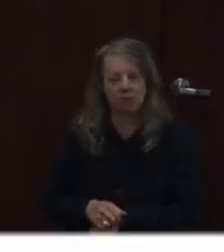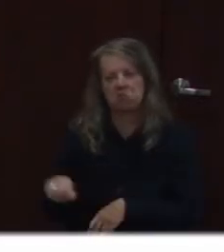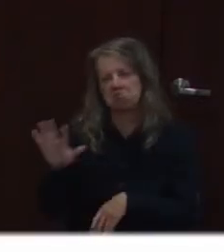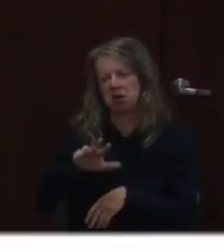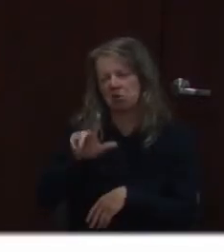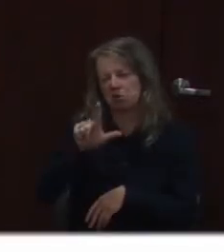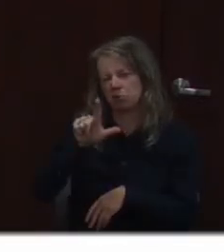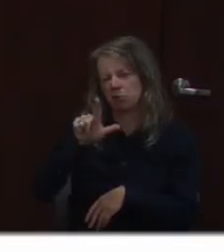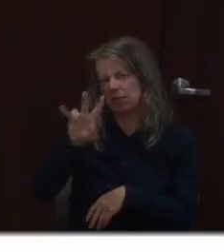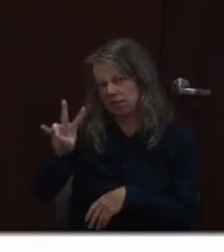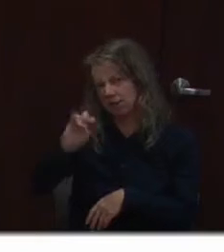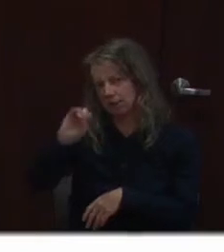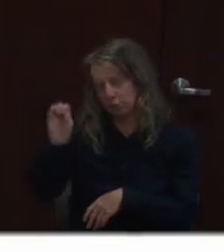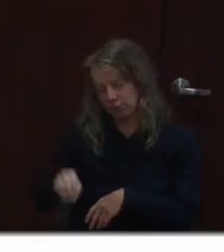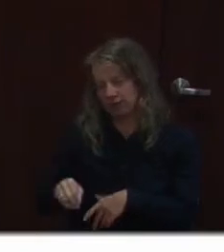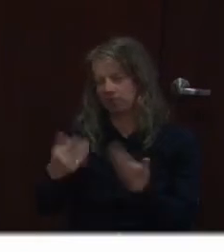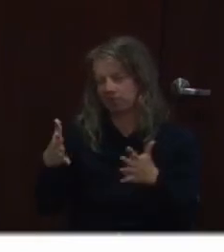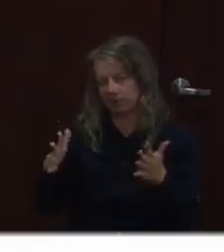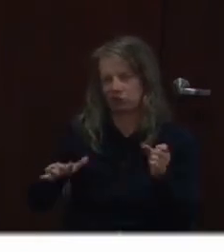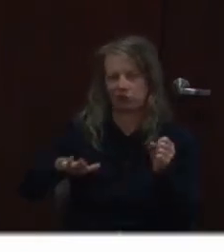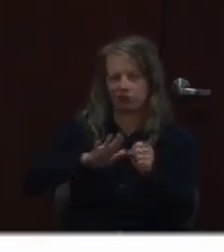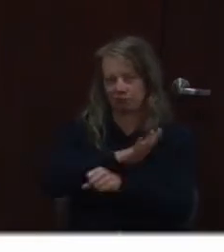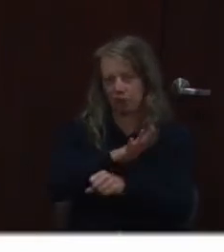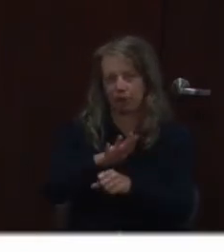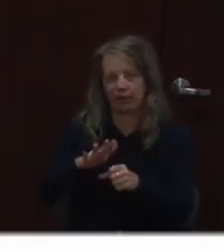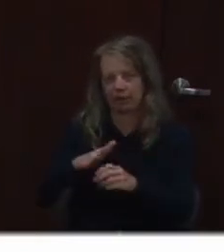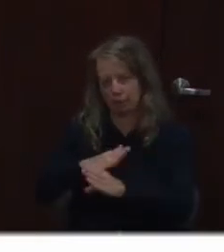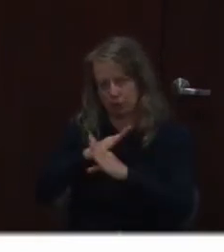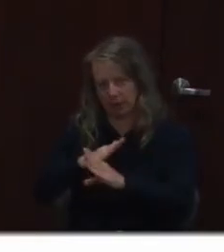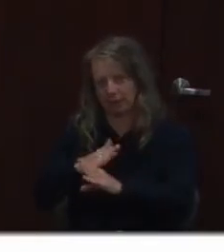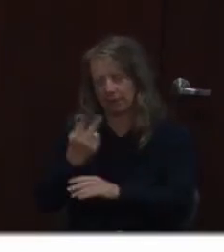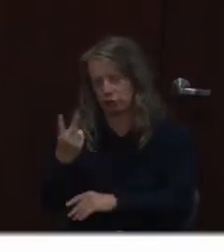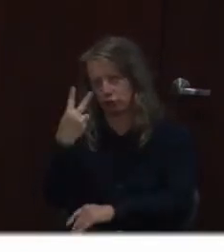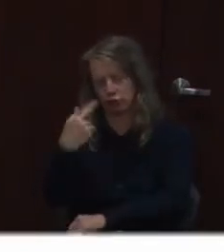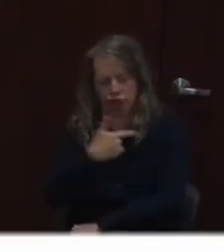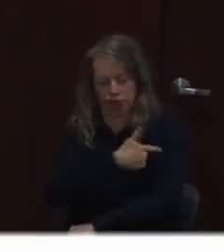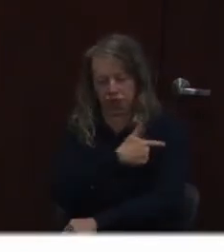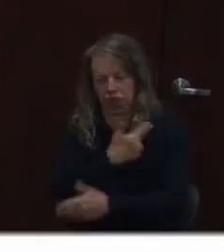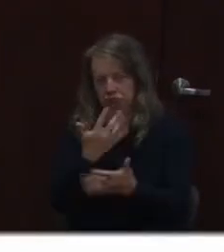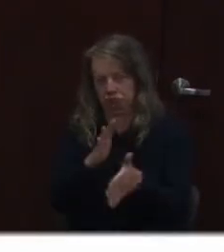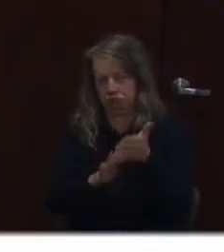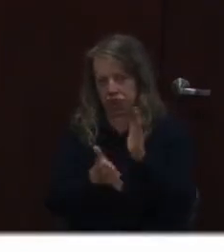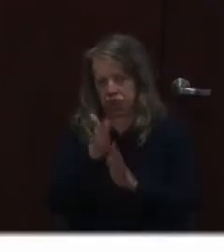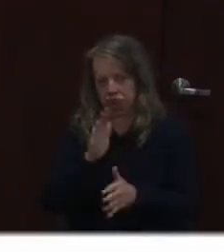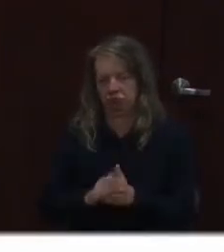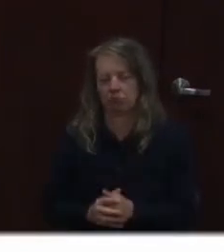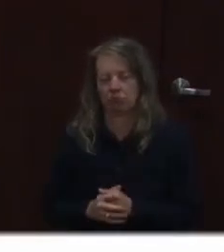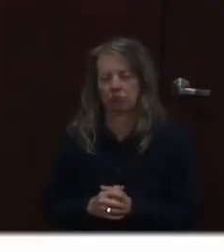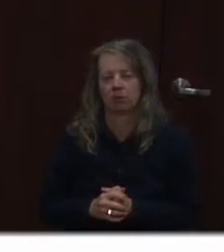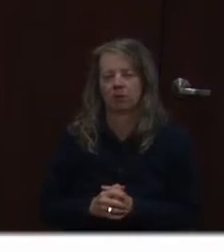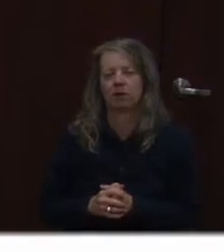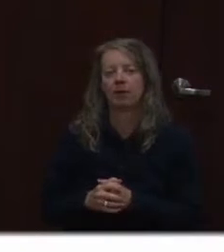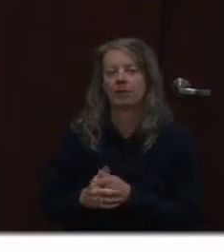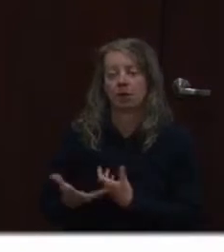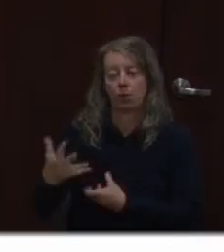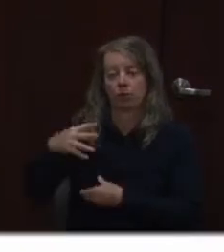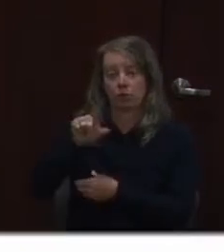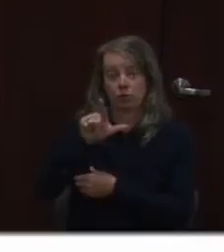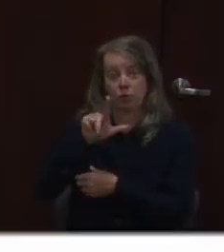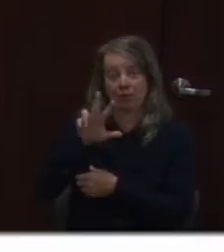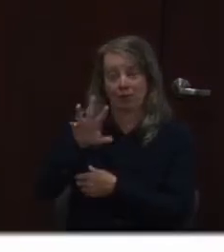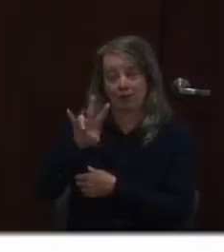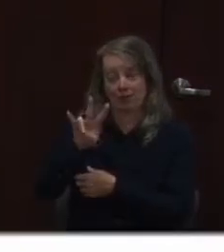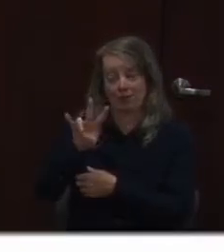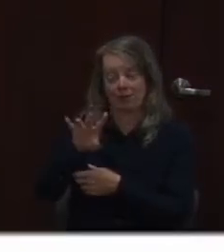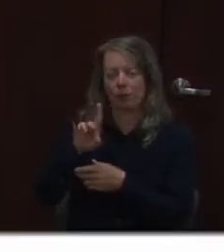over 27% now receiving their full complete series and being fully vaccinated. This includes all providers. This